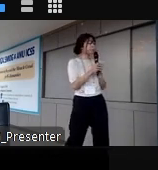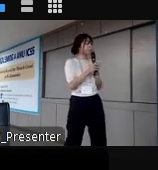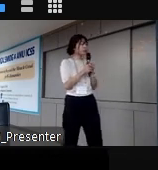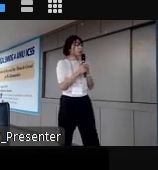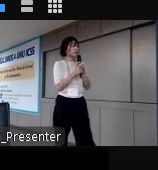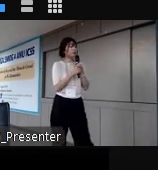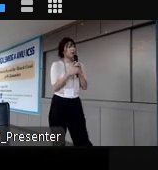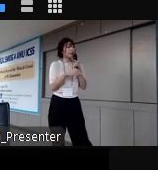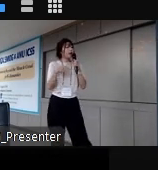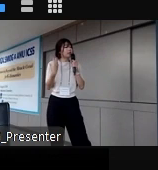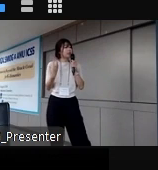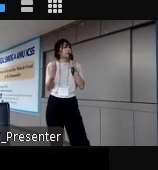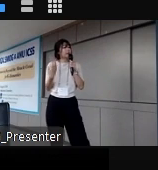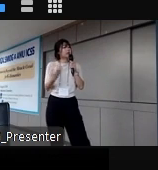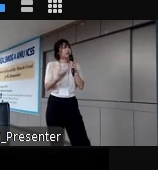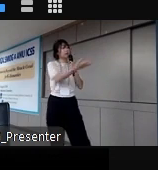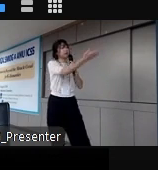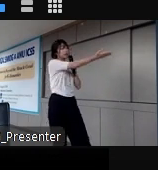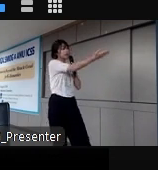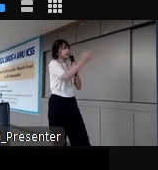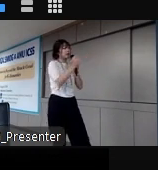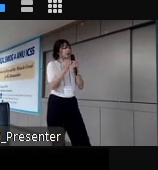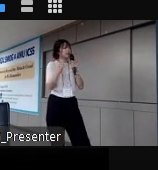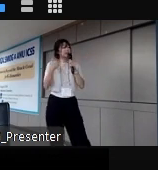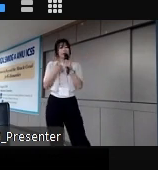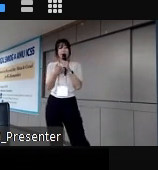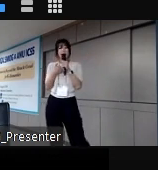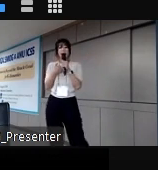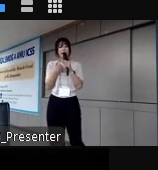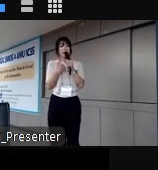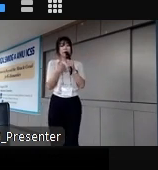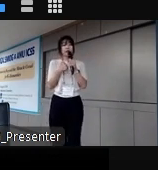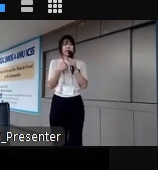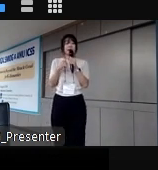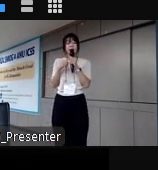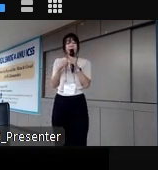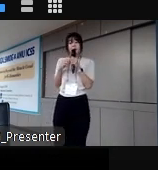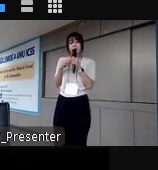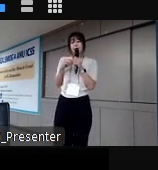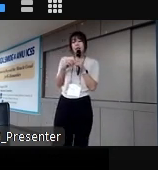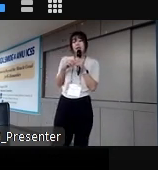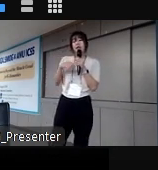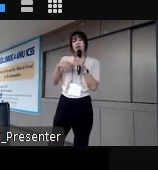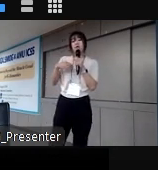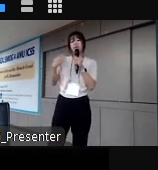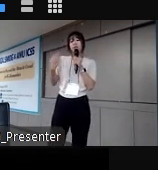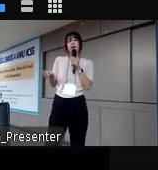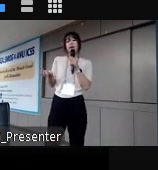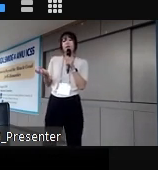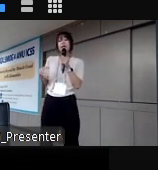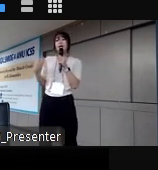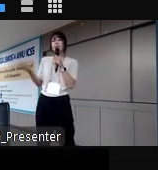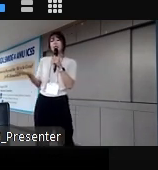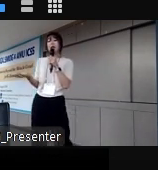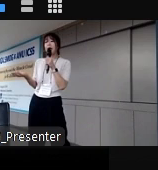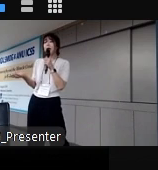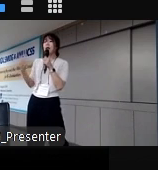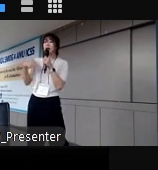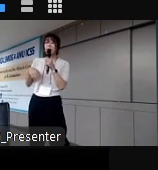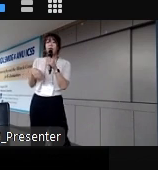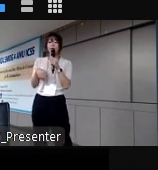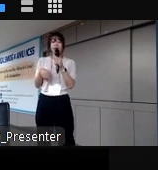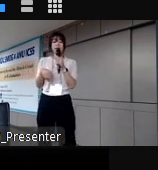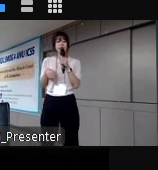So the similarities between this analysis and our analysis is the use of a predicate with an empty head